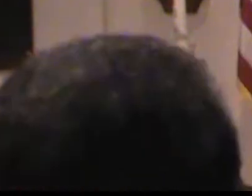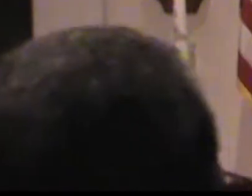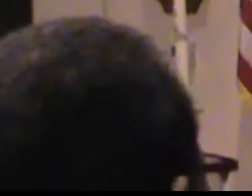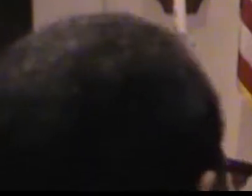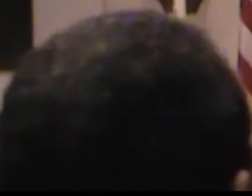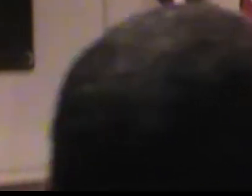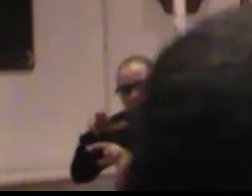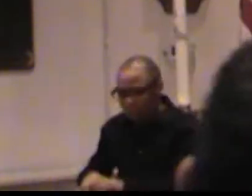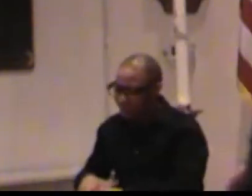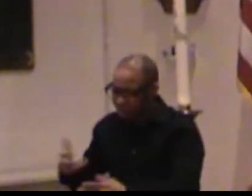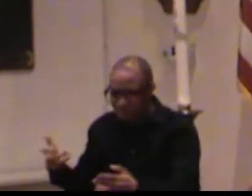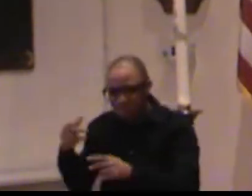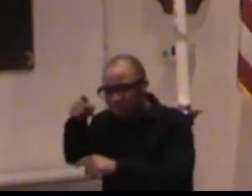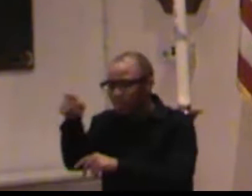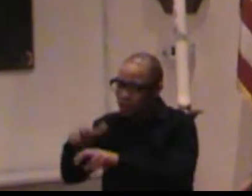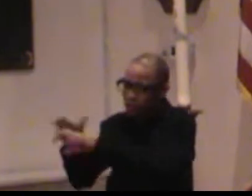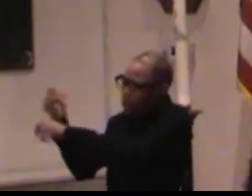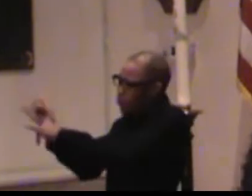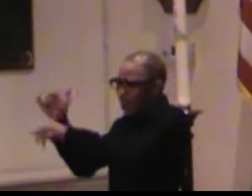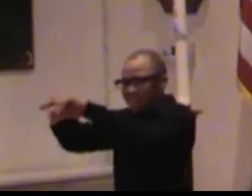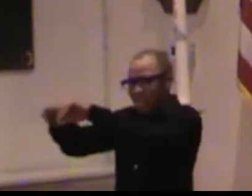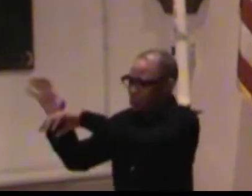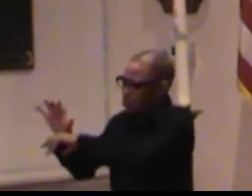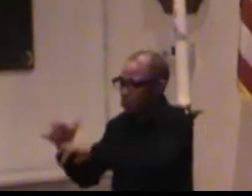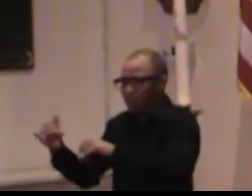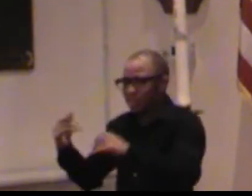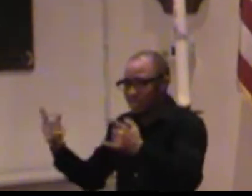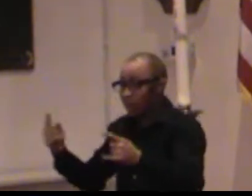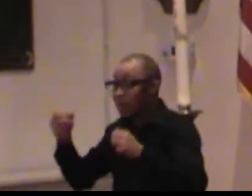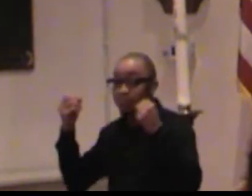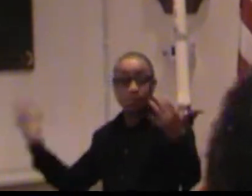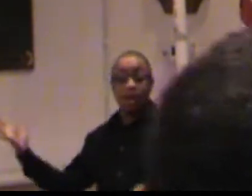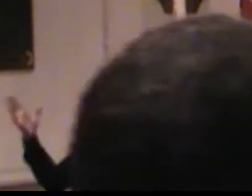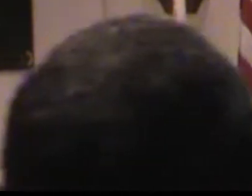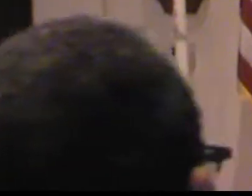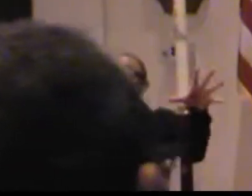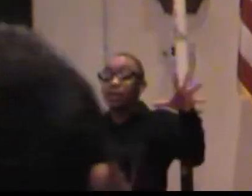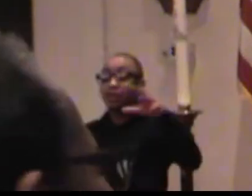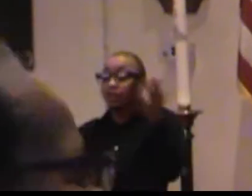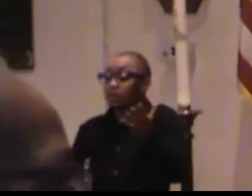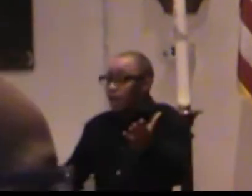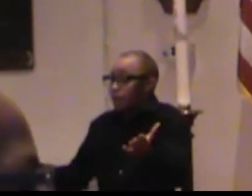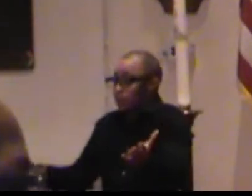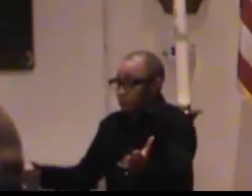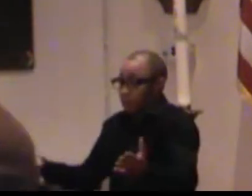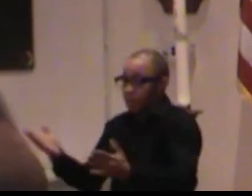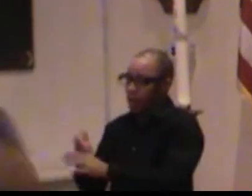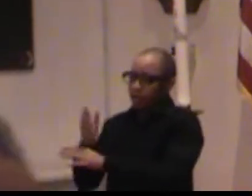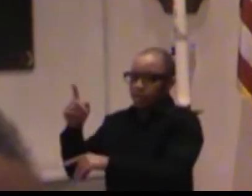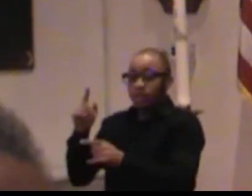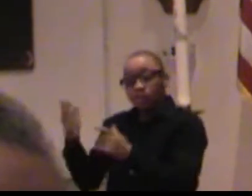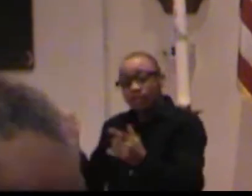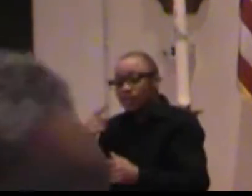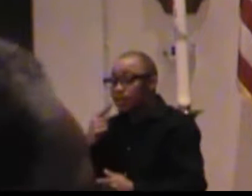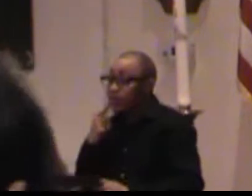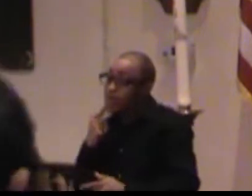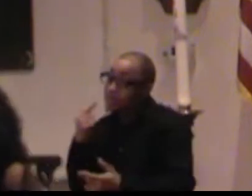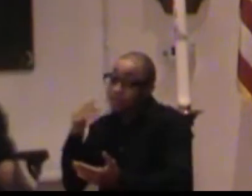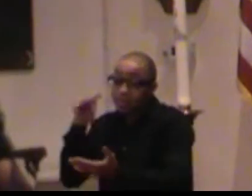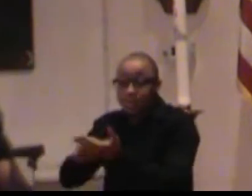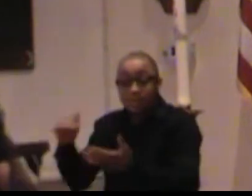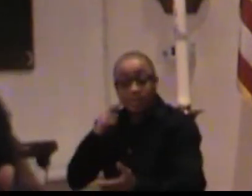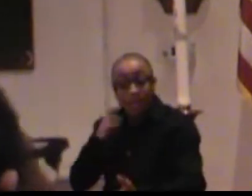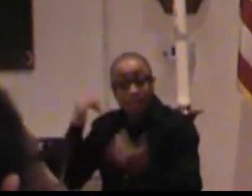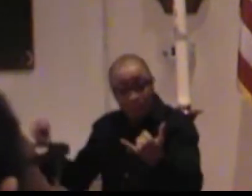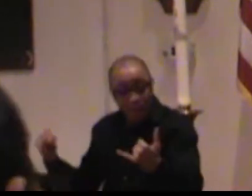you. You can be sitting in the pews at this church, and all of a sudden, your blessing overtakes you. Somebody got to get ready